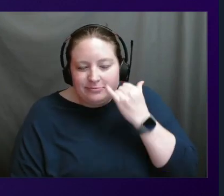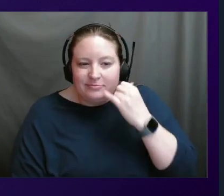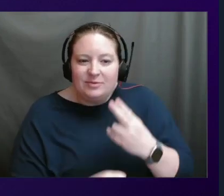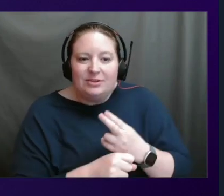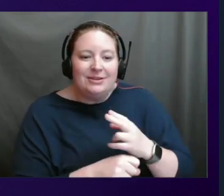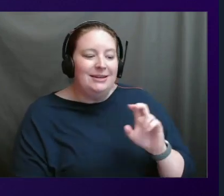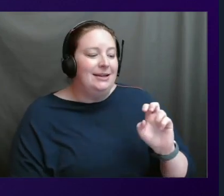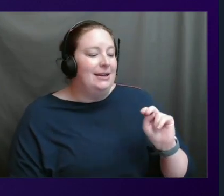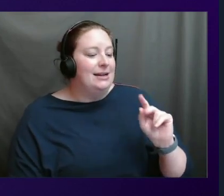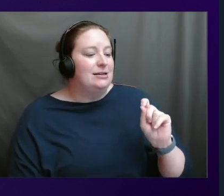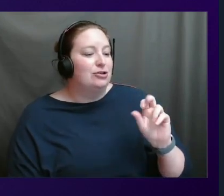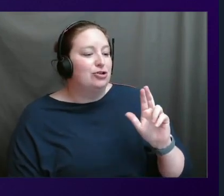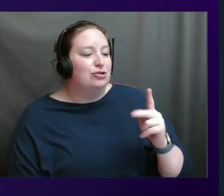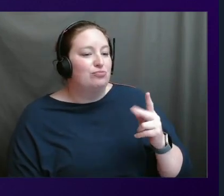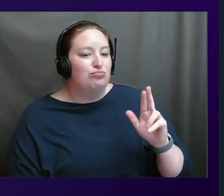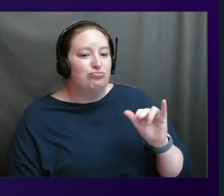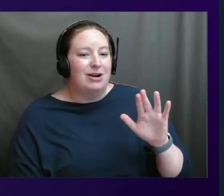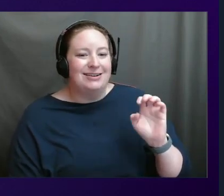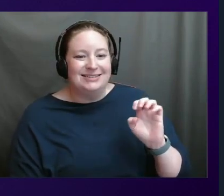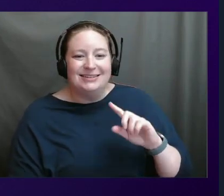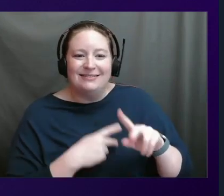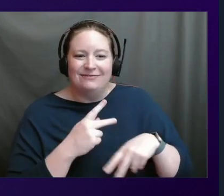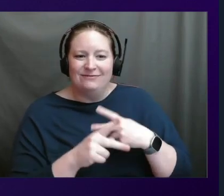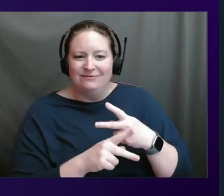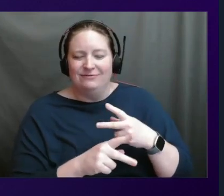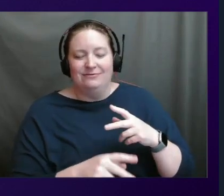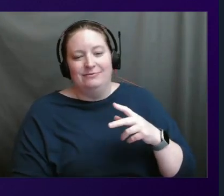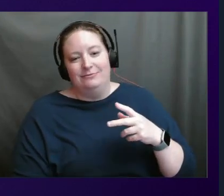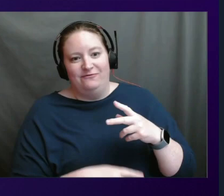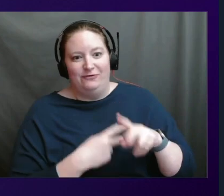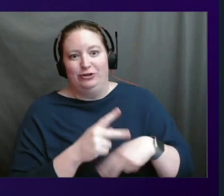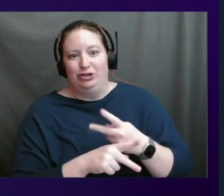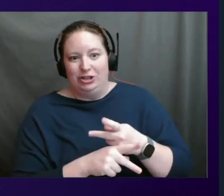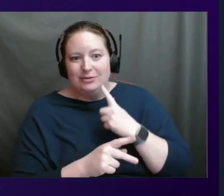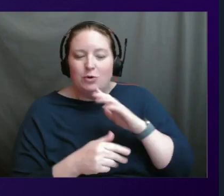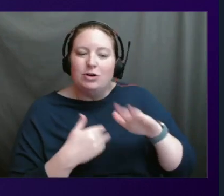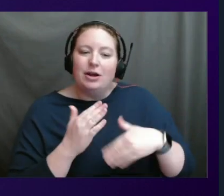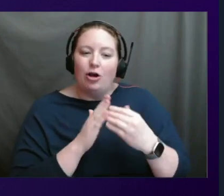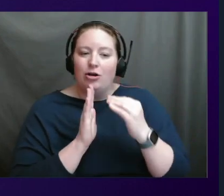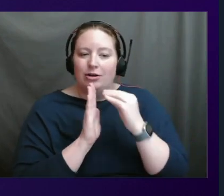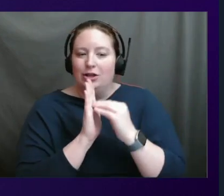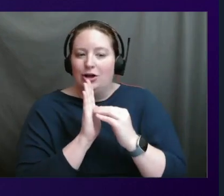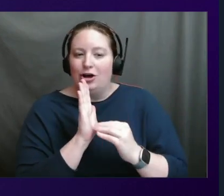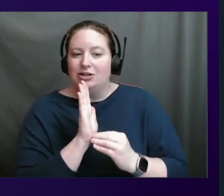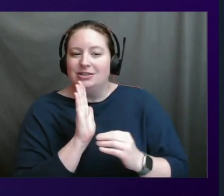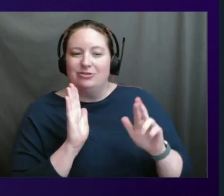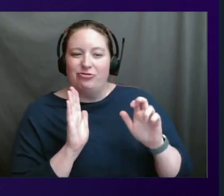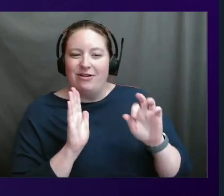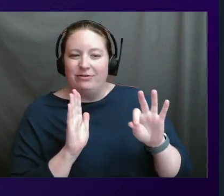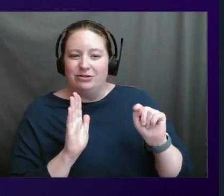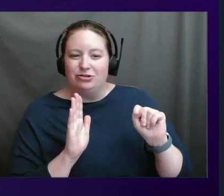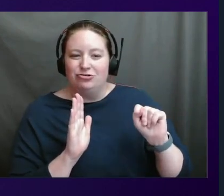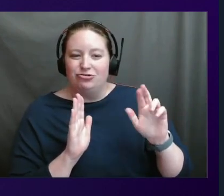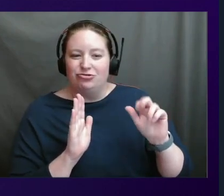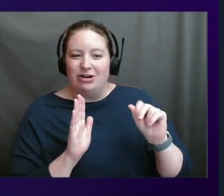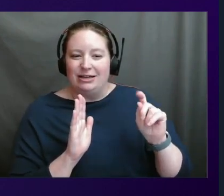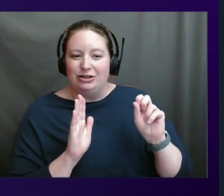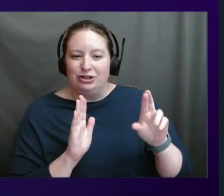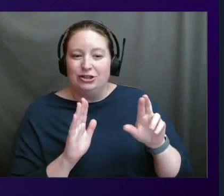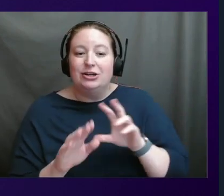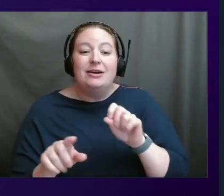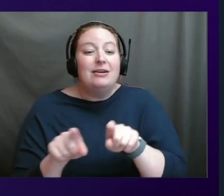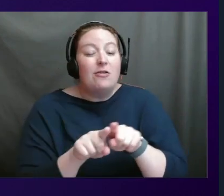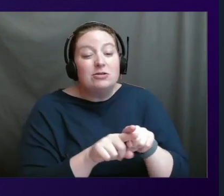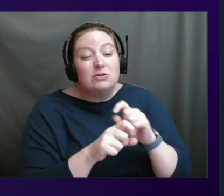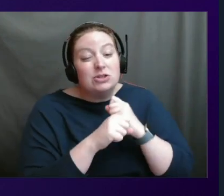version of the software. So this gets all logged together in the reference tracker. There's an example of this. Additionally, it does security scanning, which is